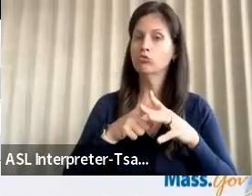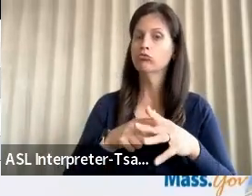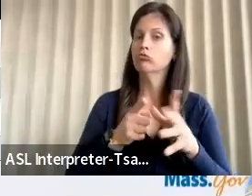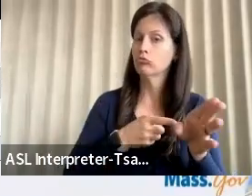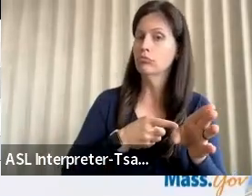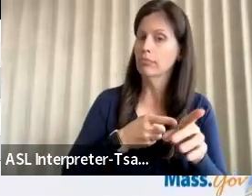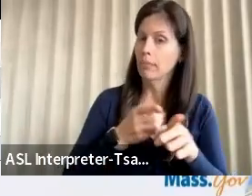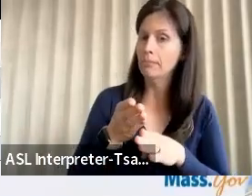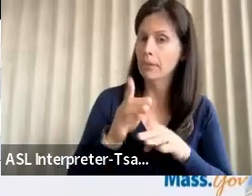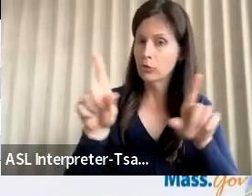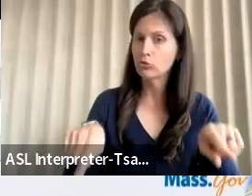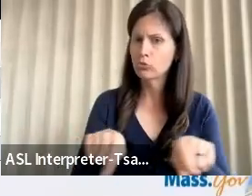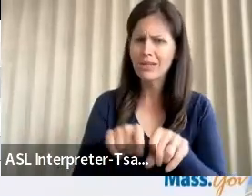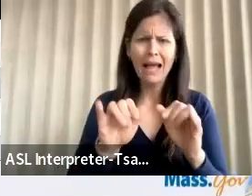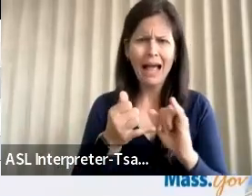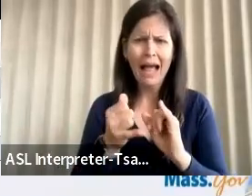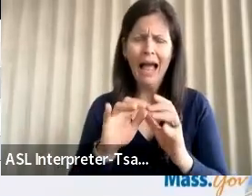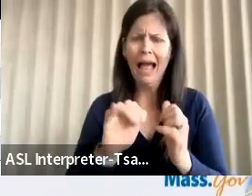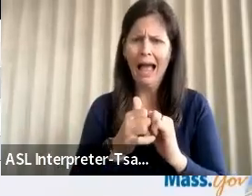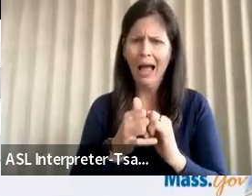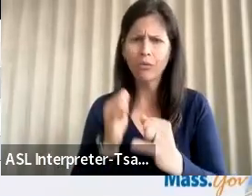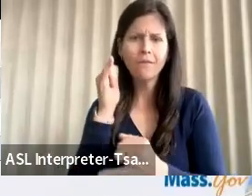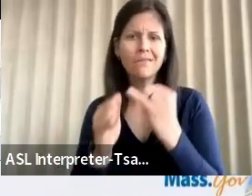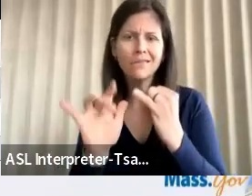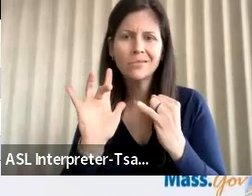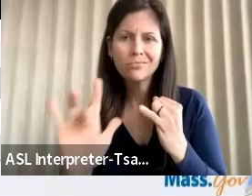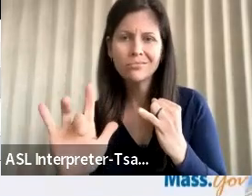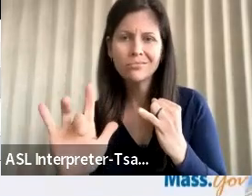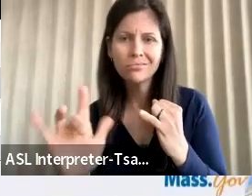clicking the Finalize button.